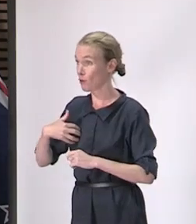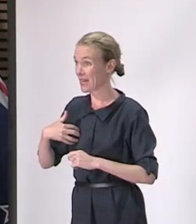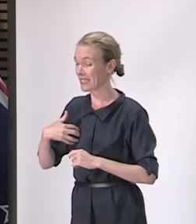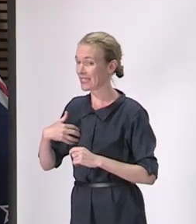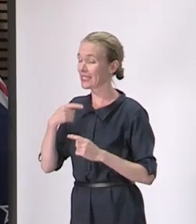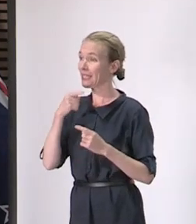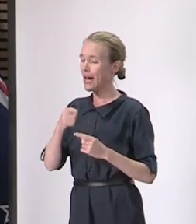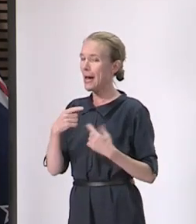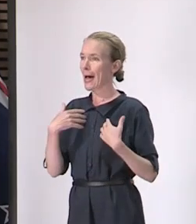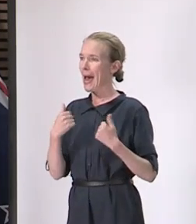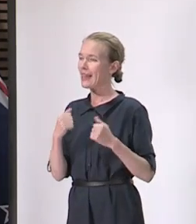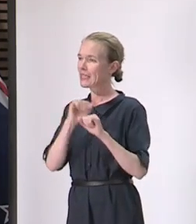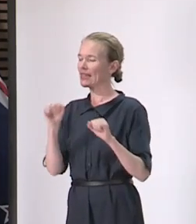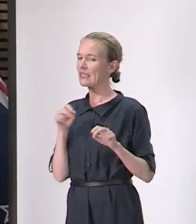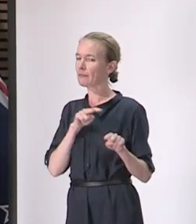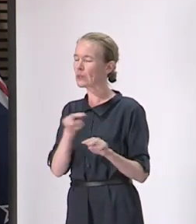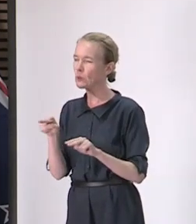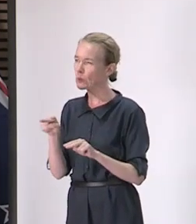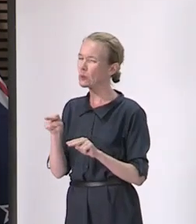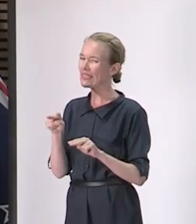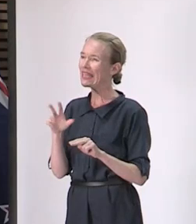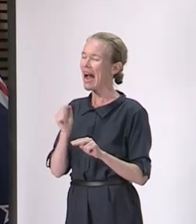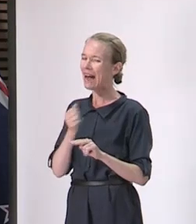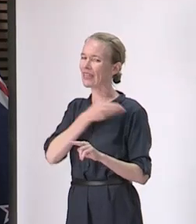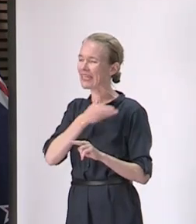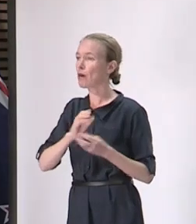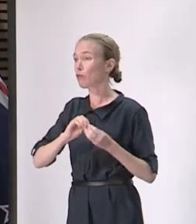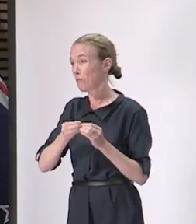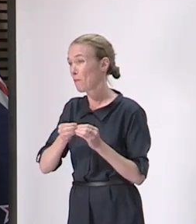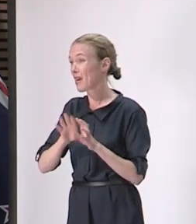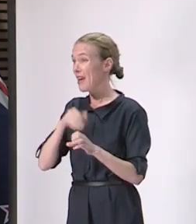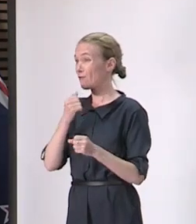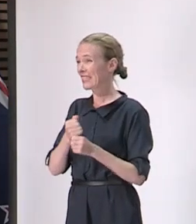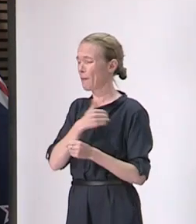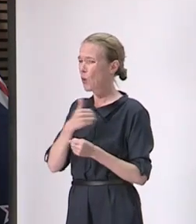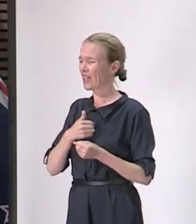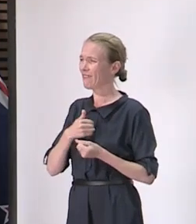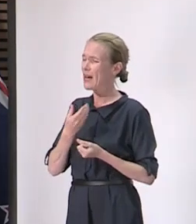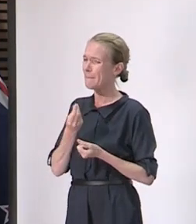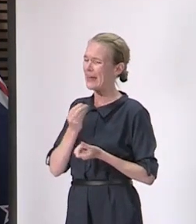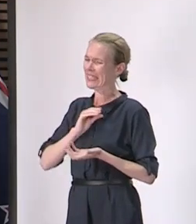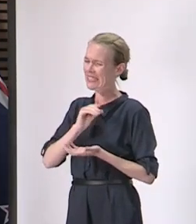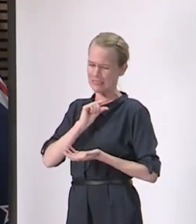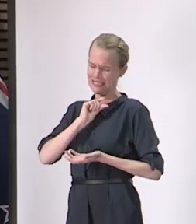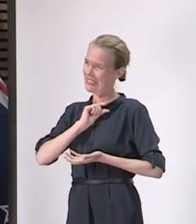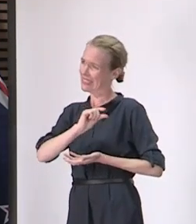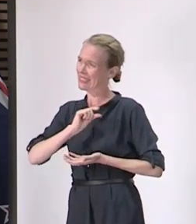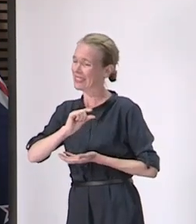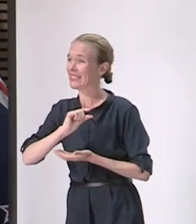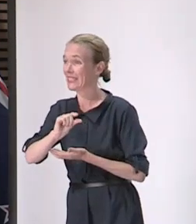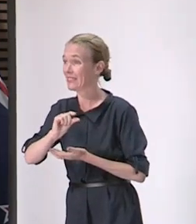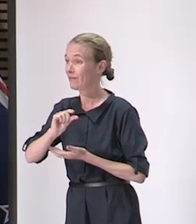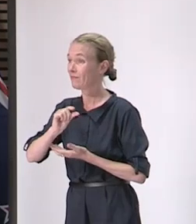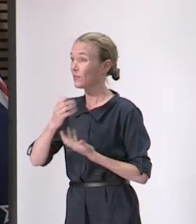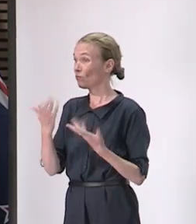challenges, not the least of which was some years of underfunding, and public health had experienced that acutely, but also issues